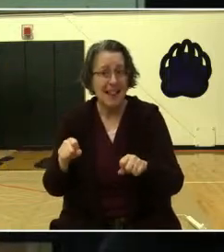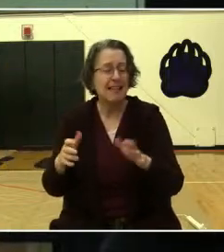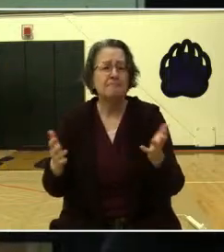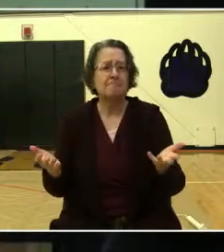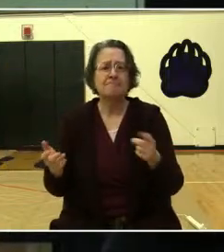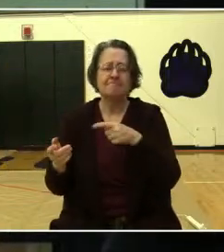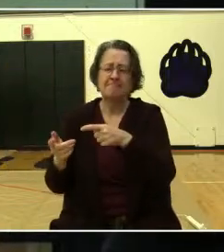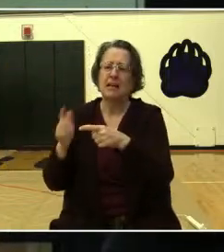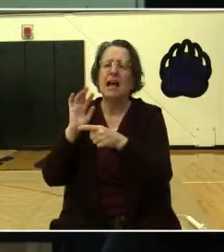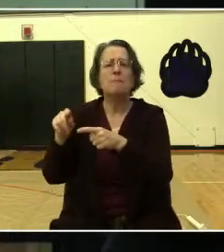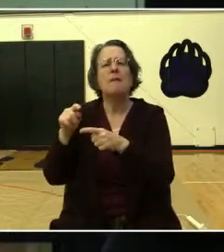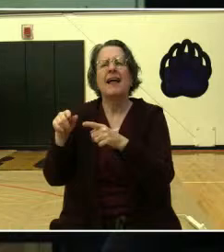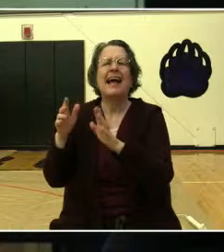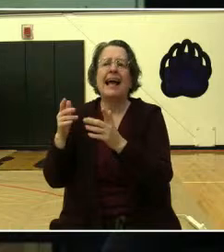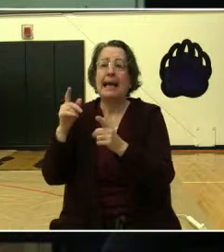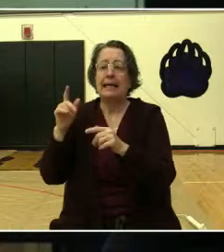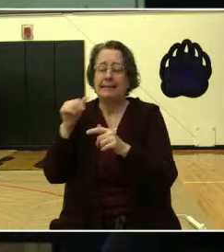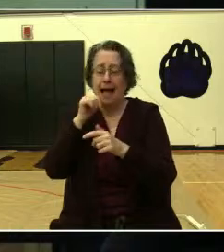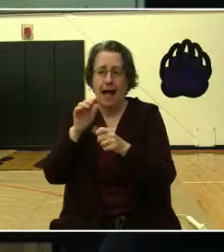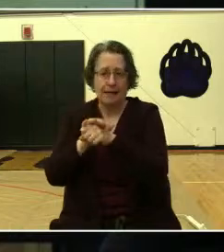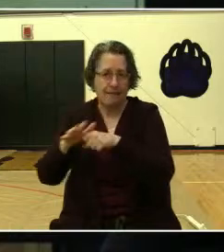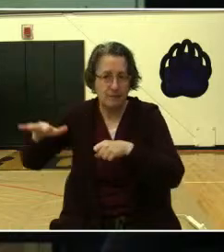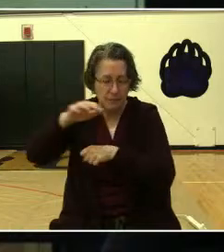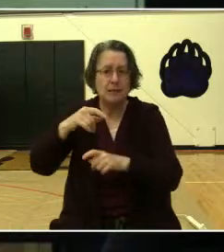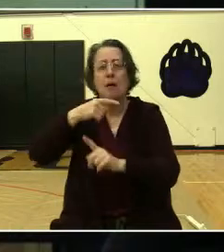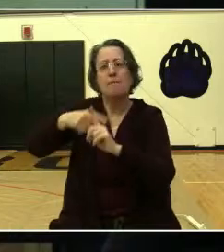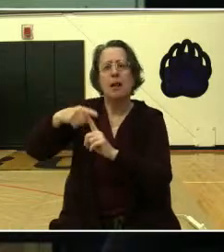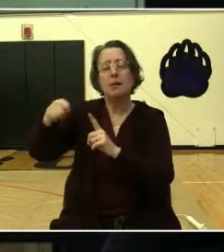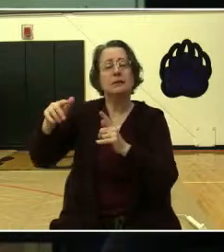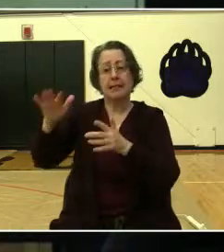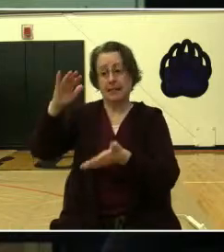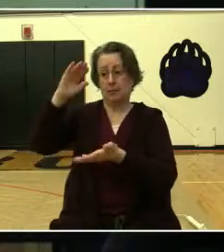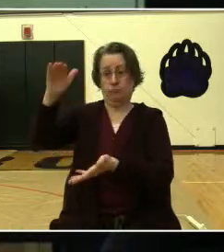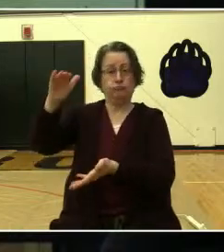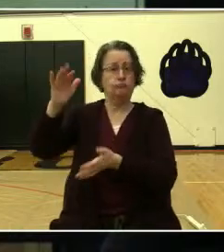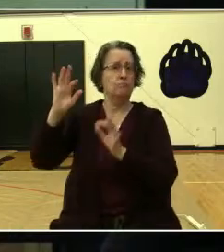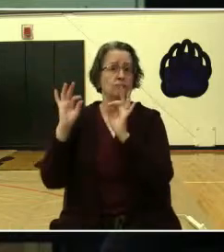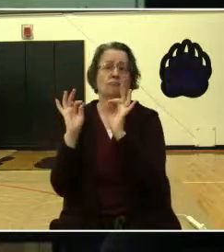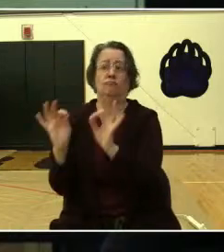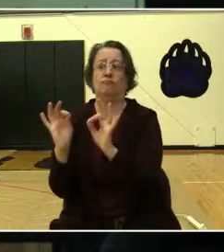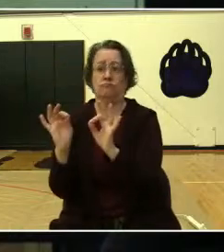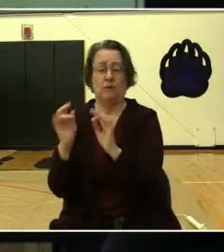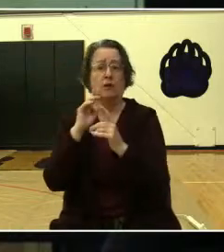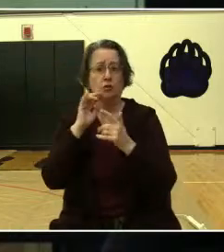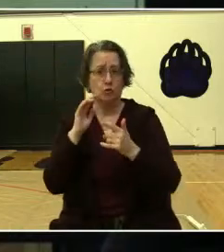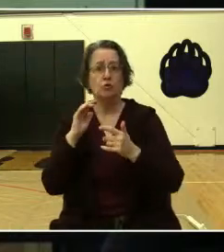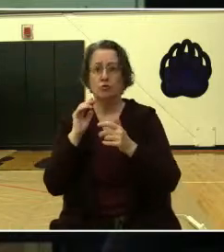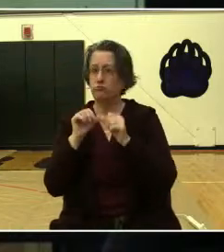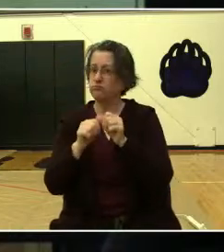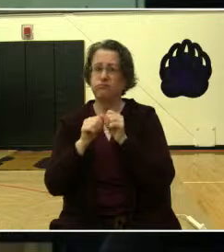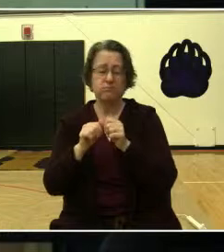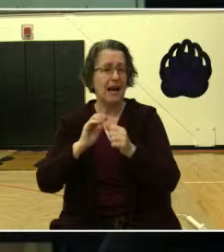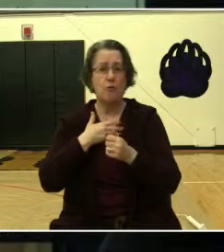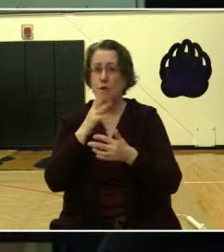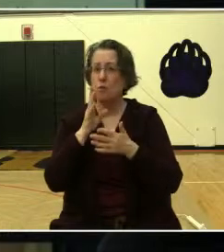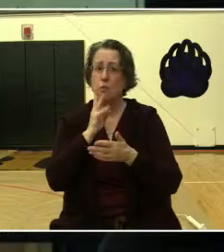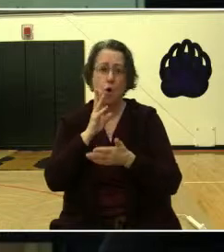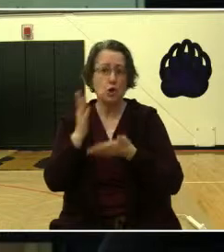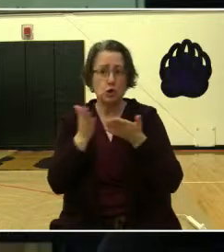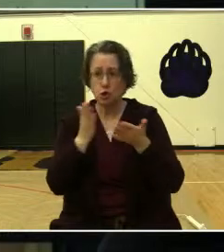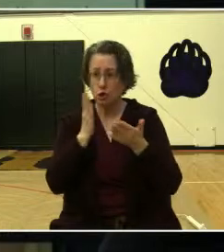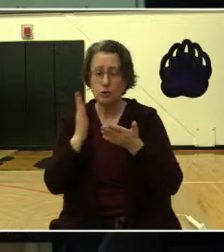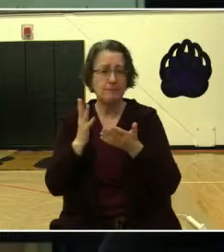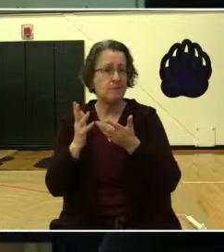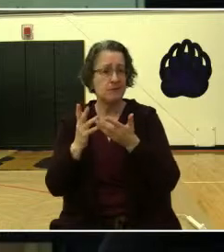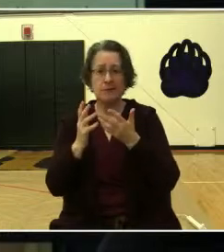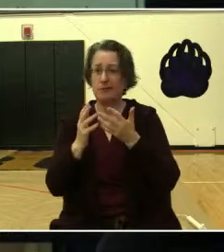to do what what's required to keep the uh plant running and sending water to town but we're really limited by space up